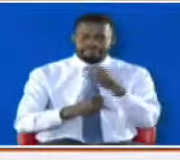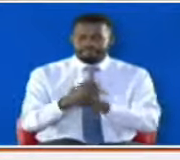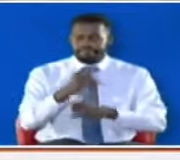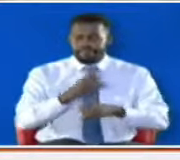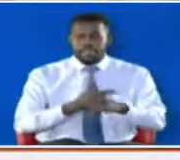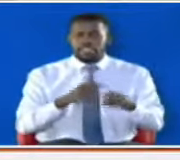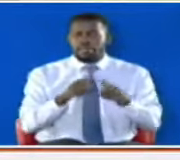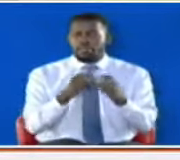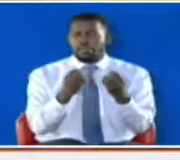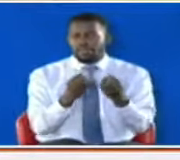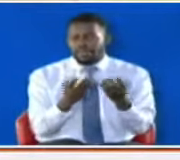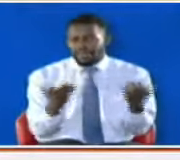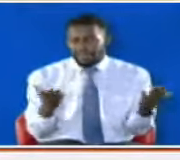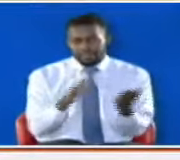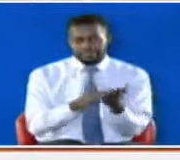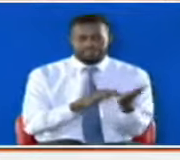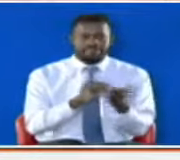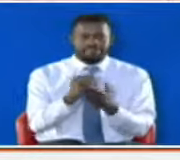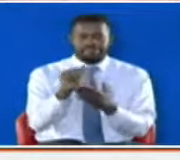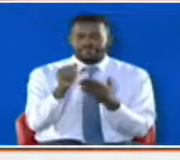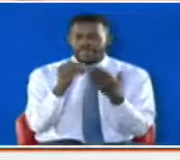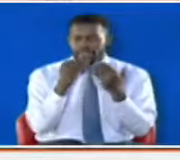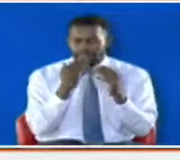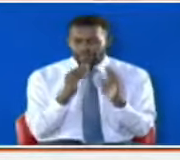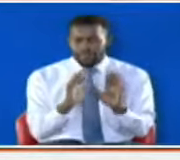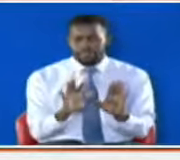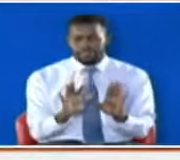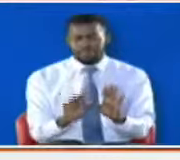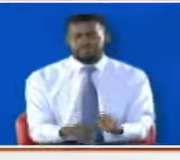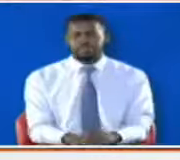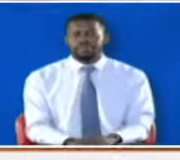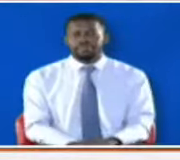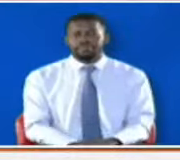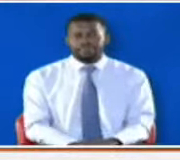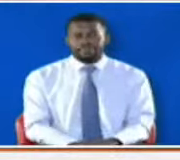value destroyed. Daniel Kariuki, KTN News,